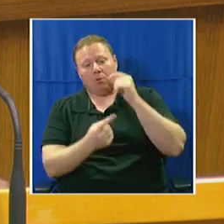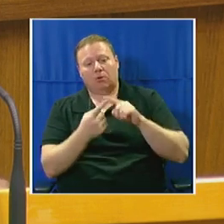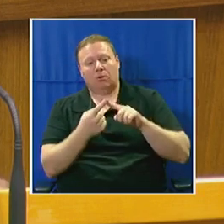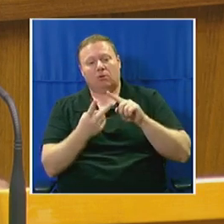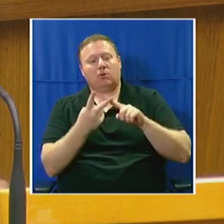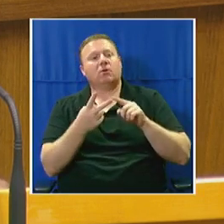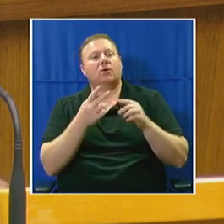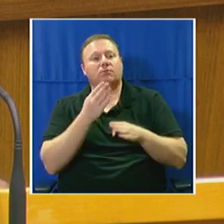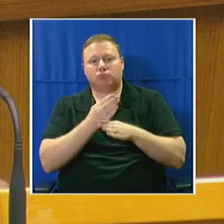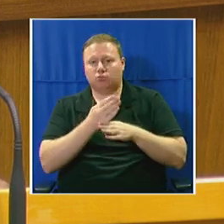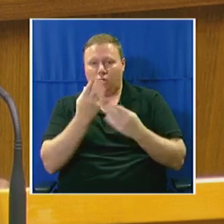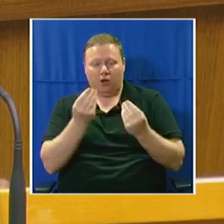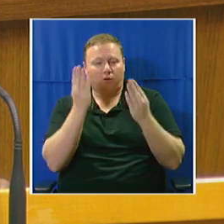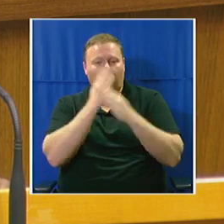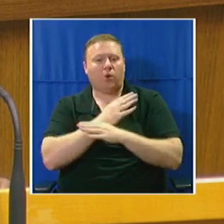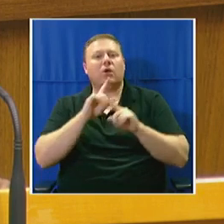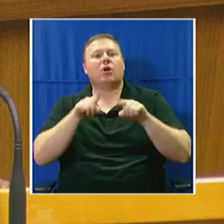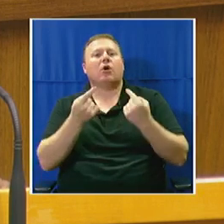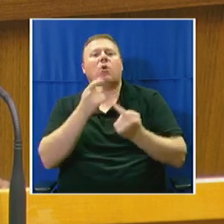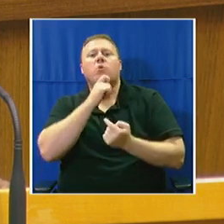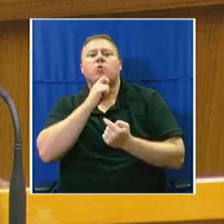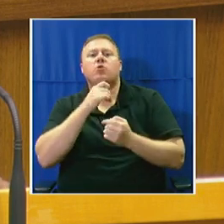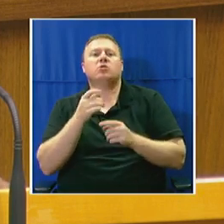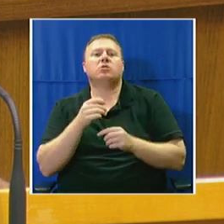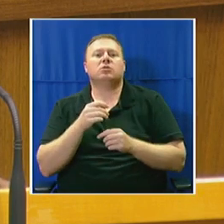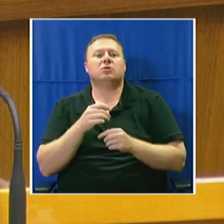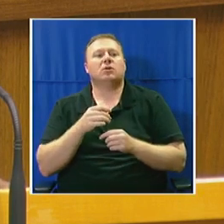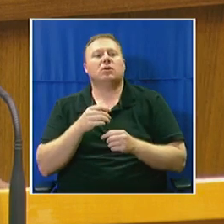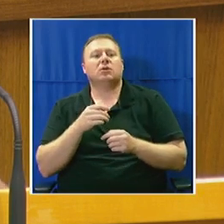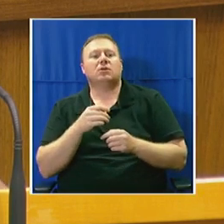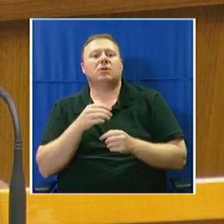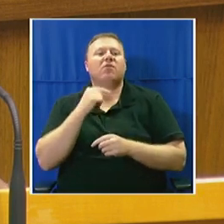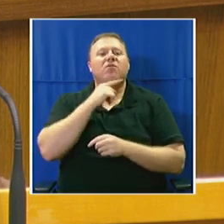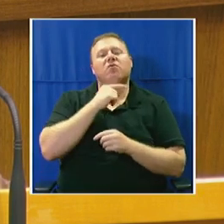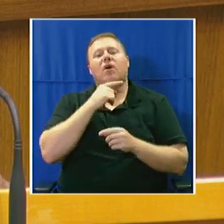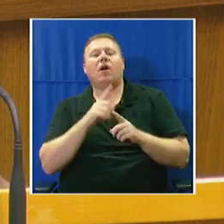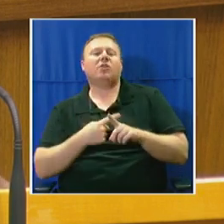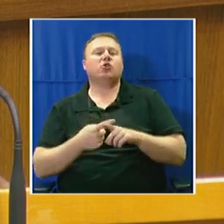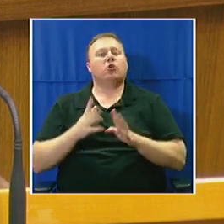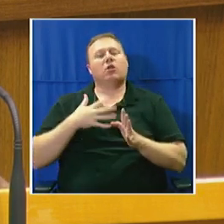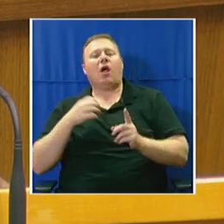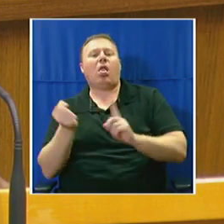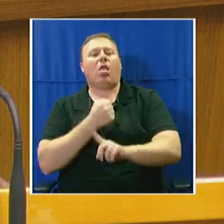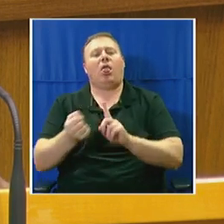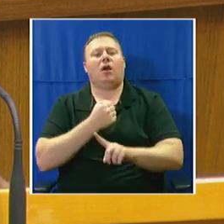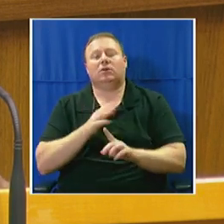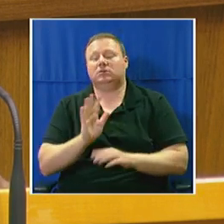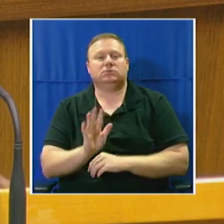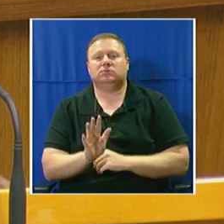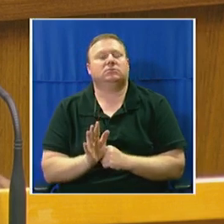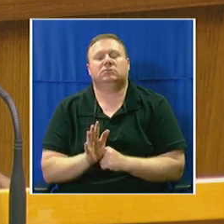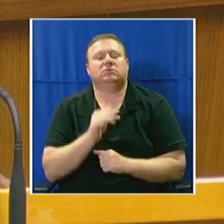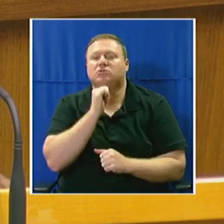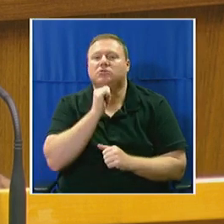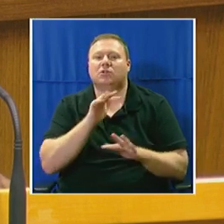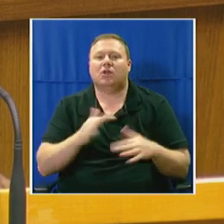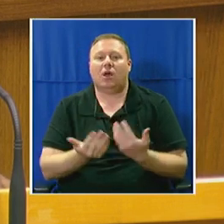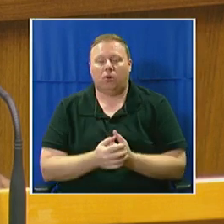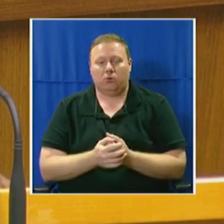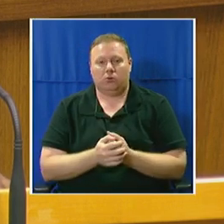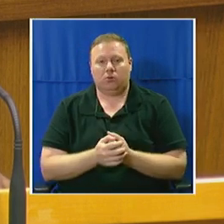seen as above one another deputy speaker unemployment poverty and inequality cannot be